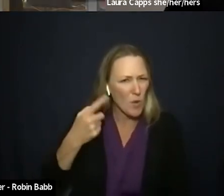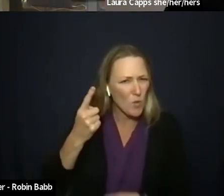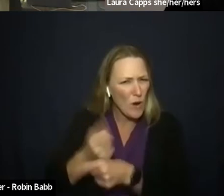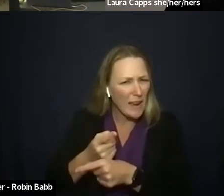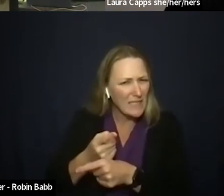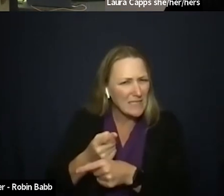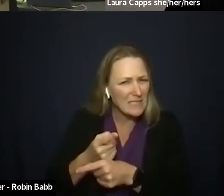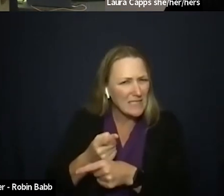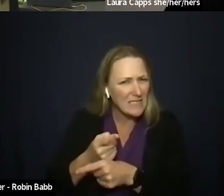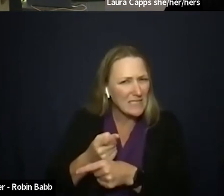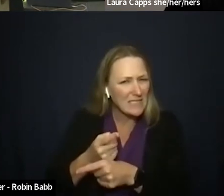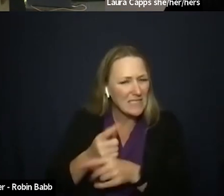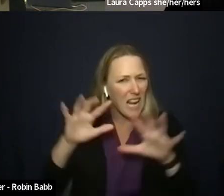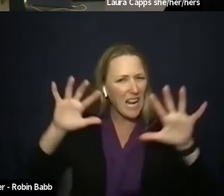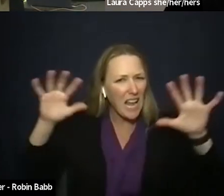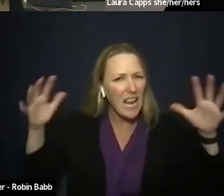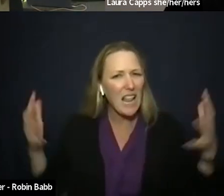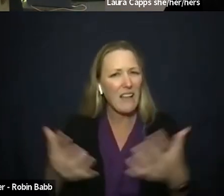i could have